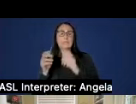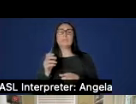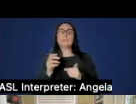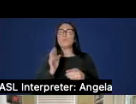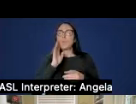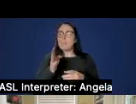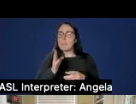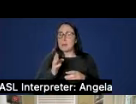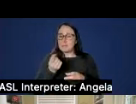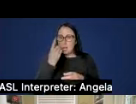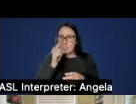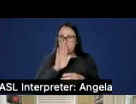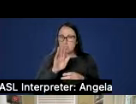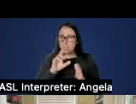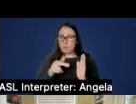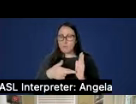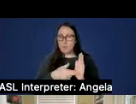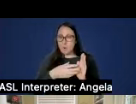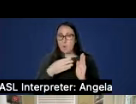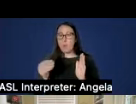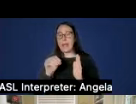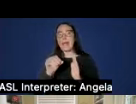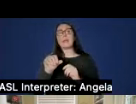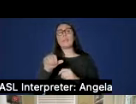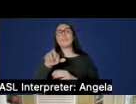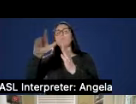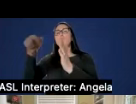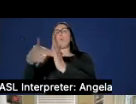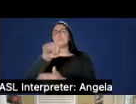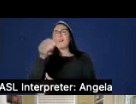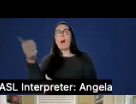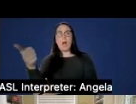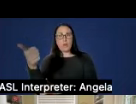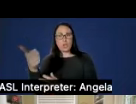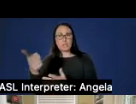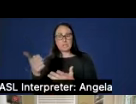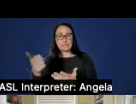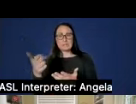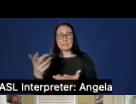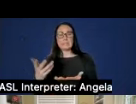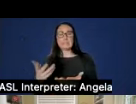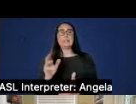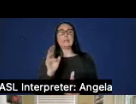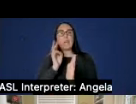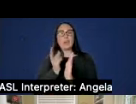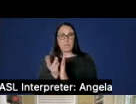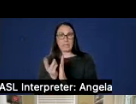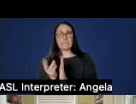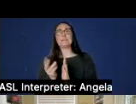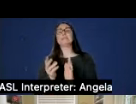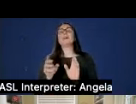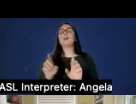the roles of other folks you'll encounter during the medical response. Hopefully lend some clarity to the mandated